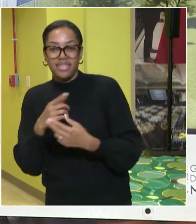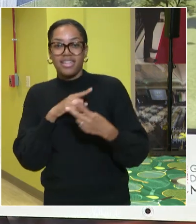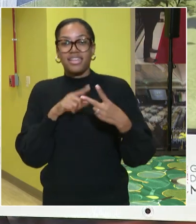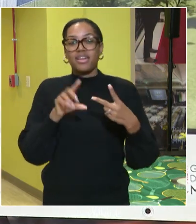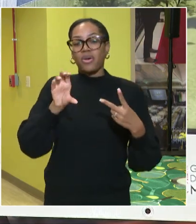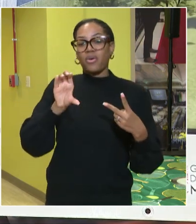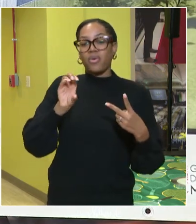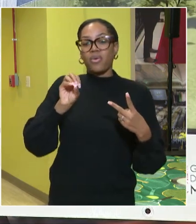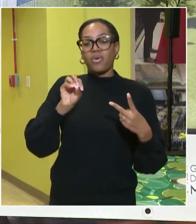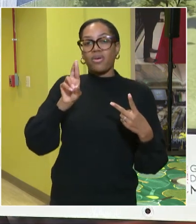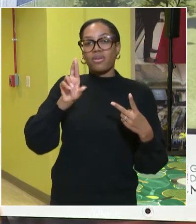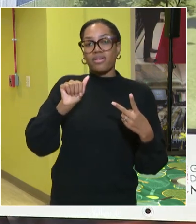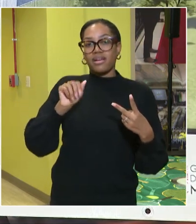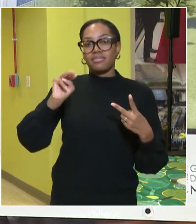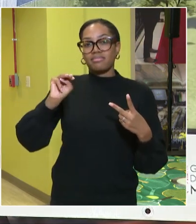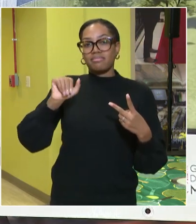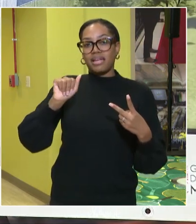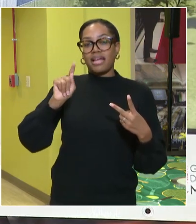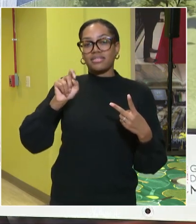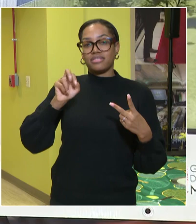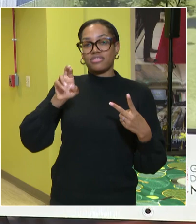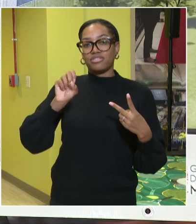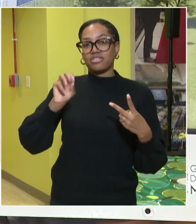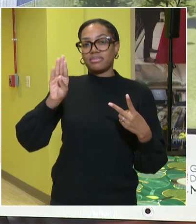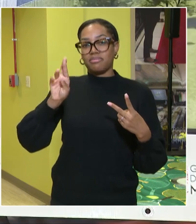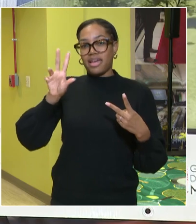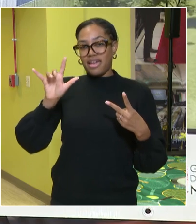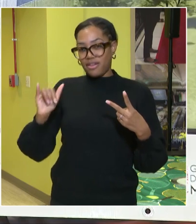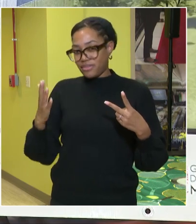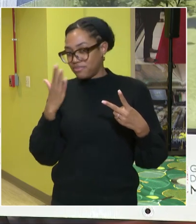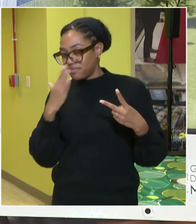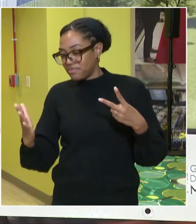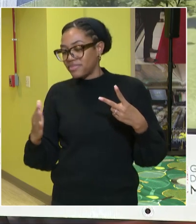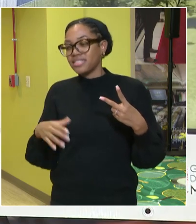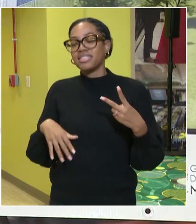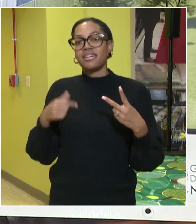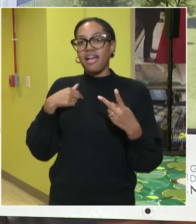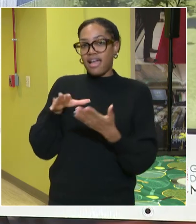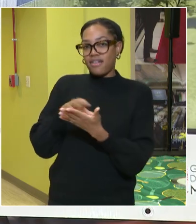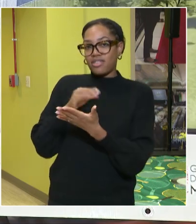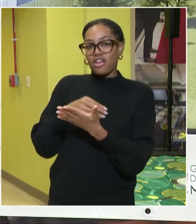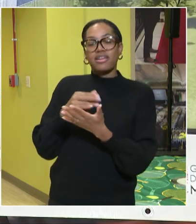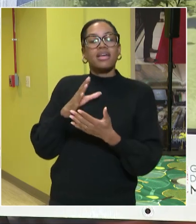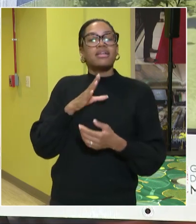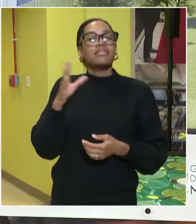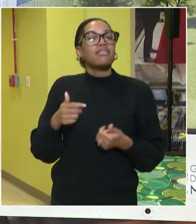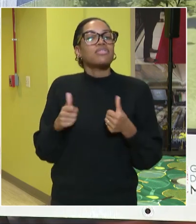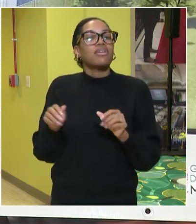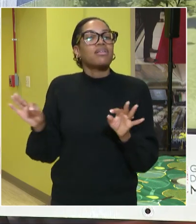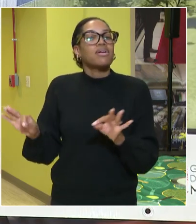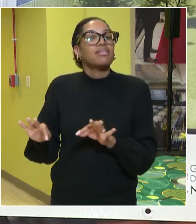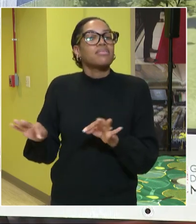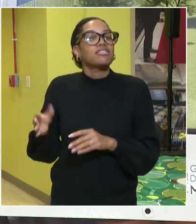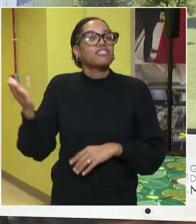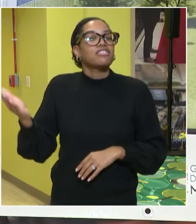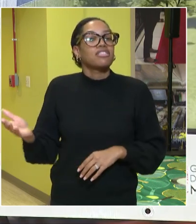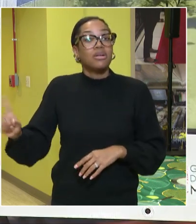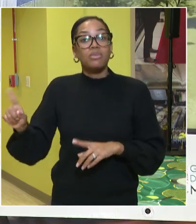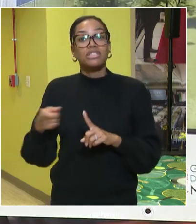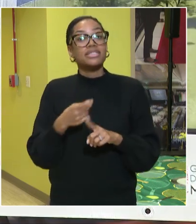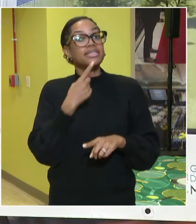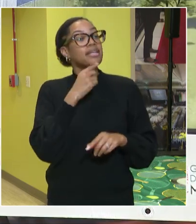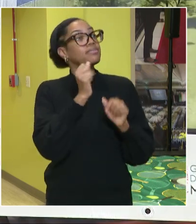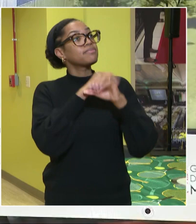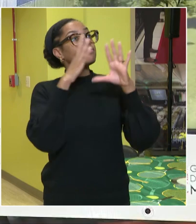Masters-Berry. I have learned never to underestimate Mrs. Berry. When she says something will happen, it will happen. I